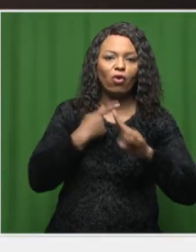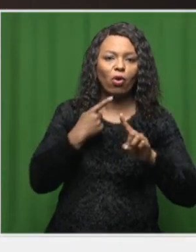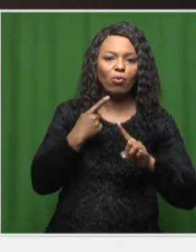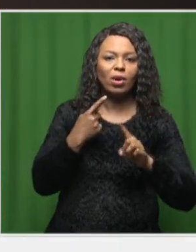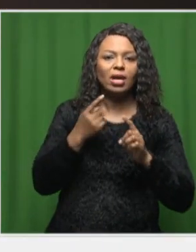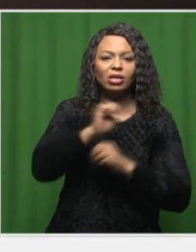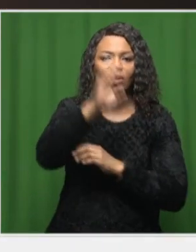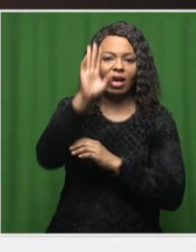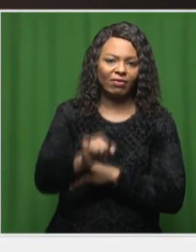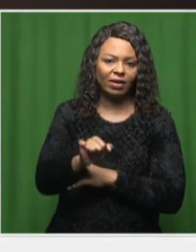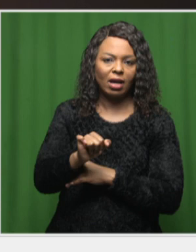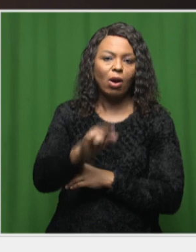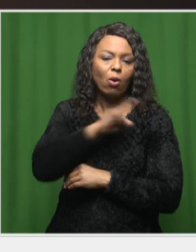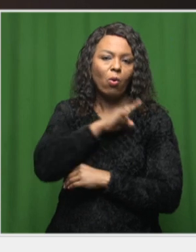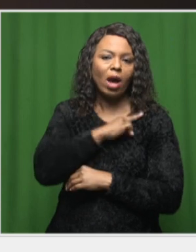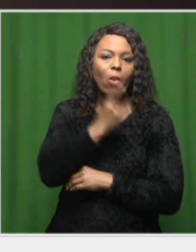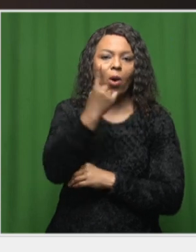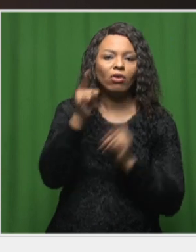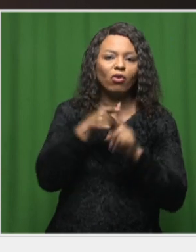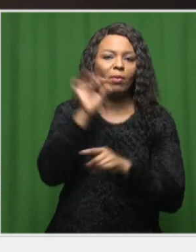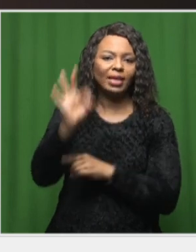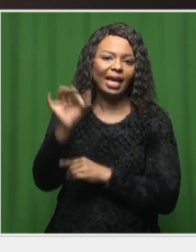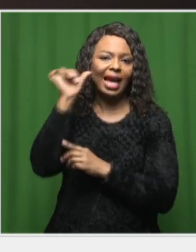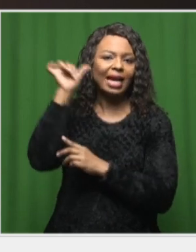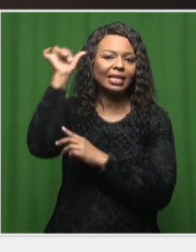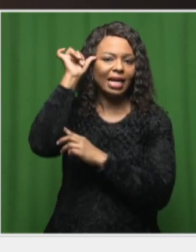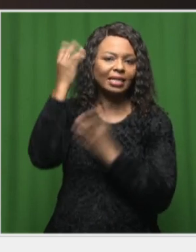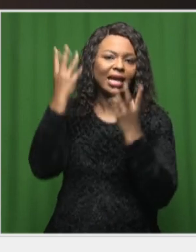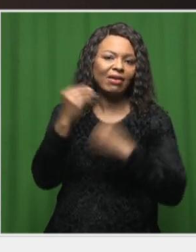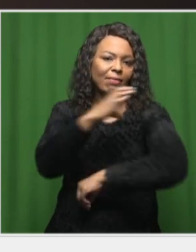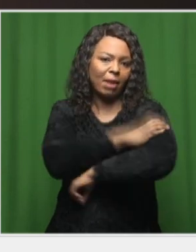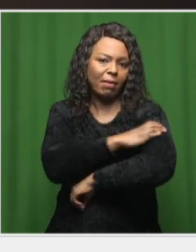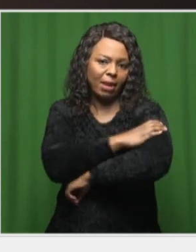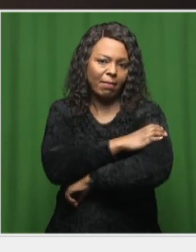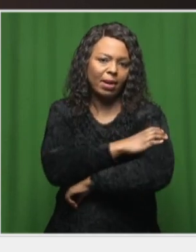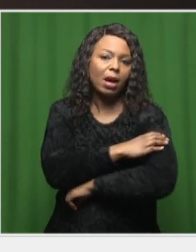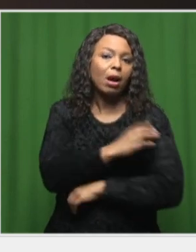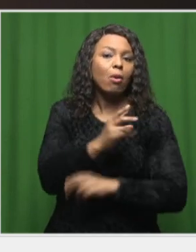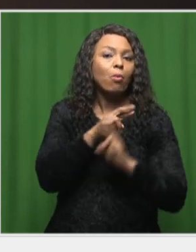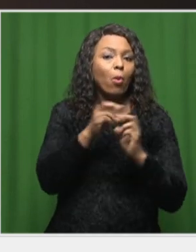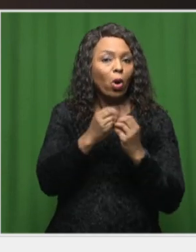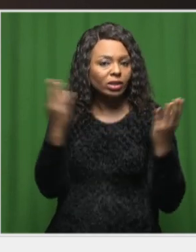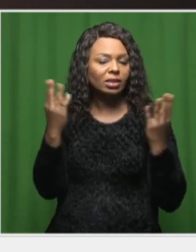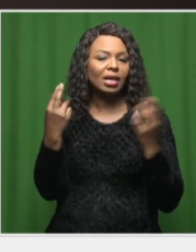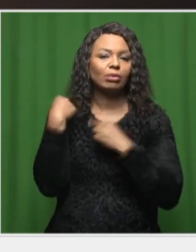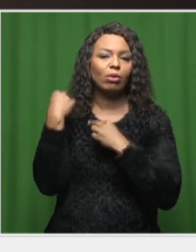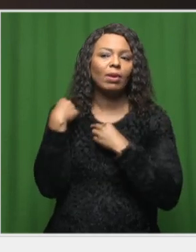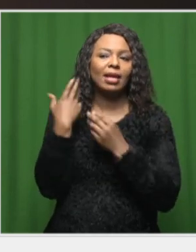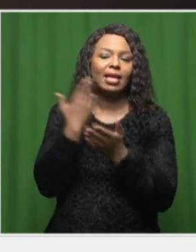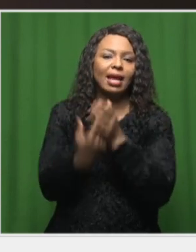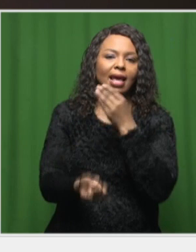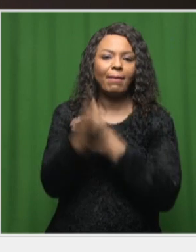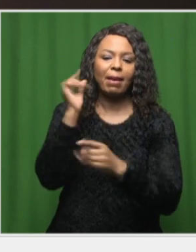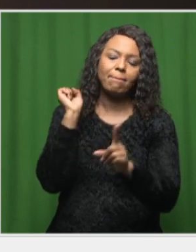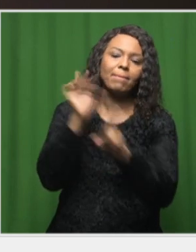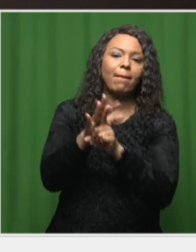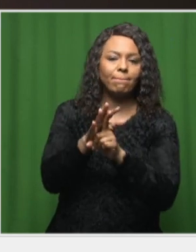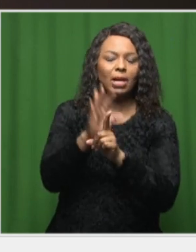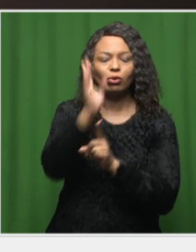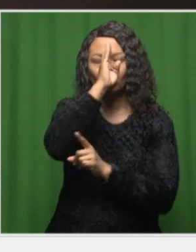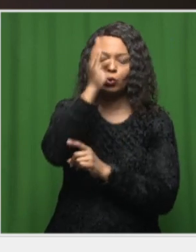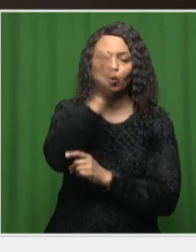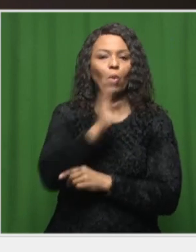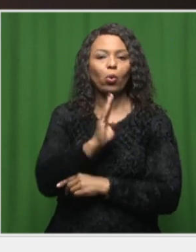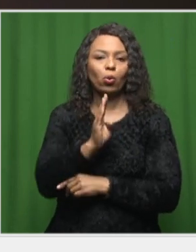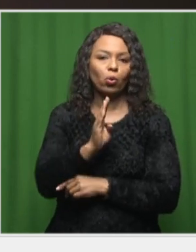South Africa, more than 1 in 3 adults actually live with high blood pressure, and is responsible for 1 in every 2 strokes and 2